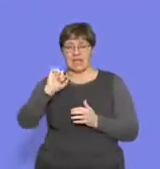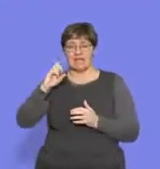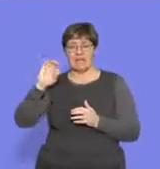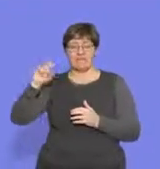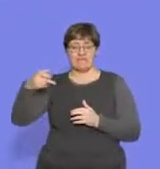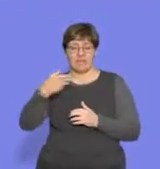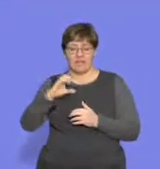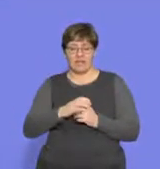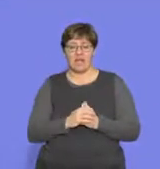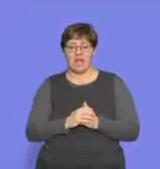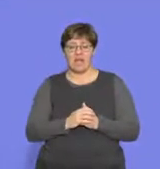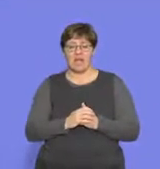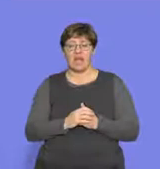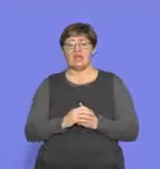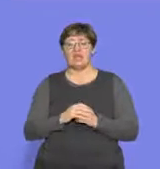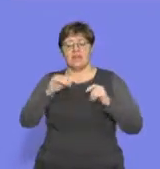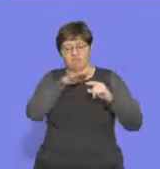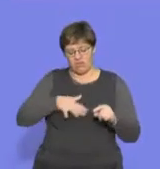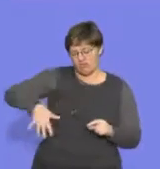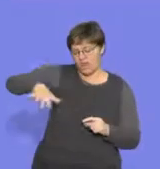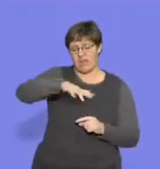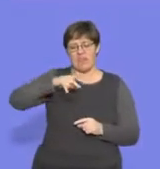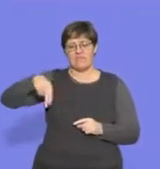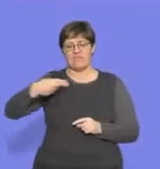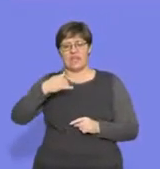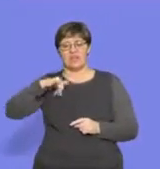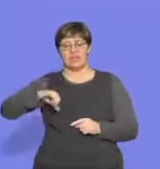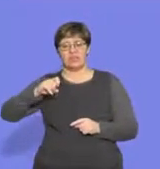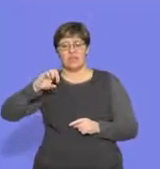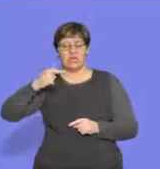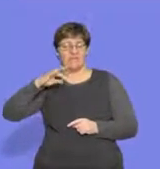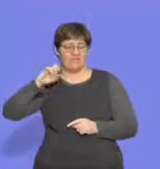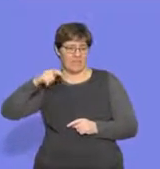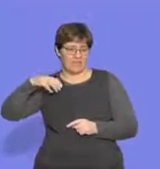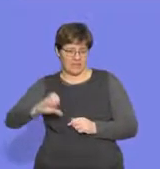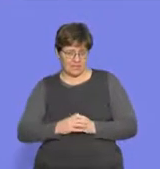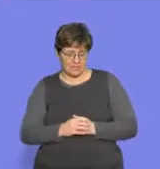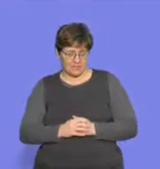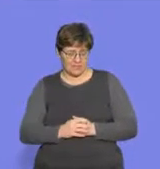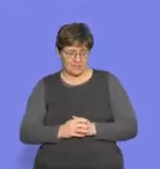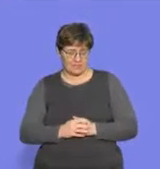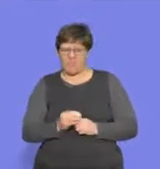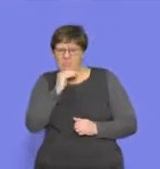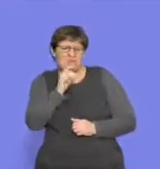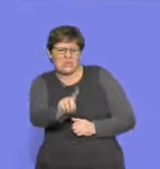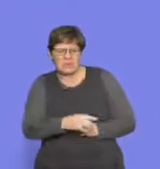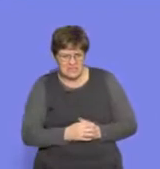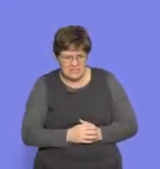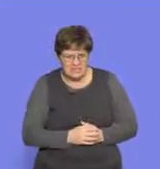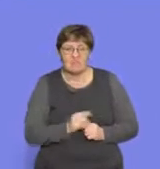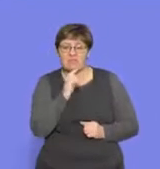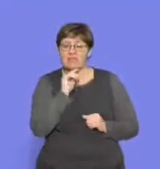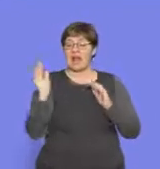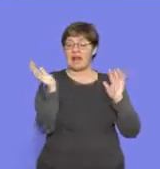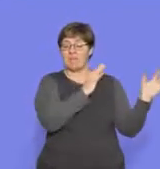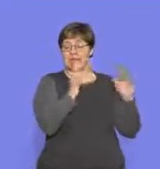conditions, and the physiographic conditions. What do I mean by that? Let's try and unpack that. So when we talk of our climatic